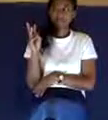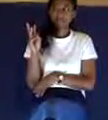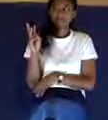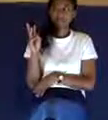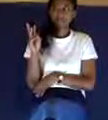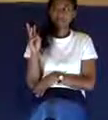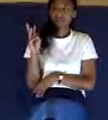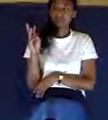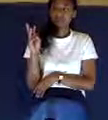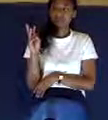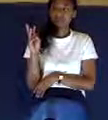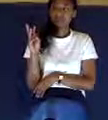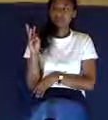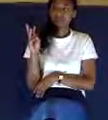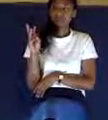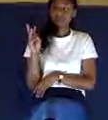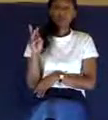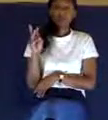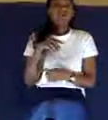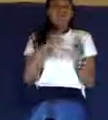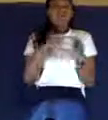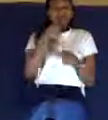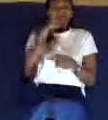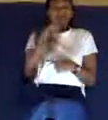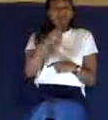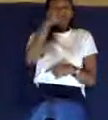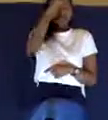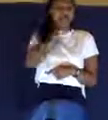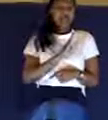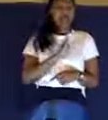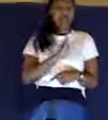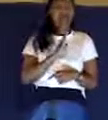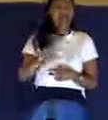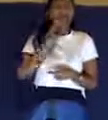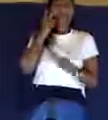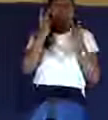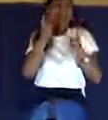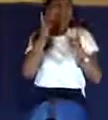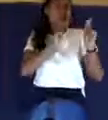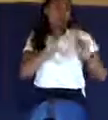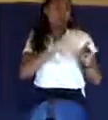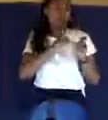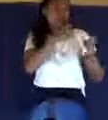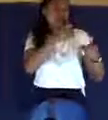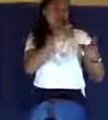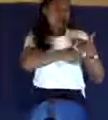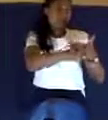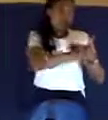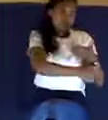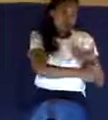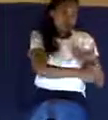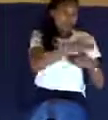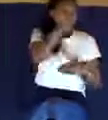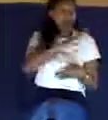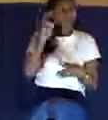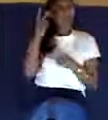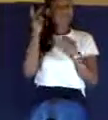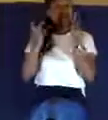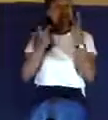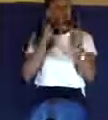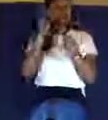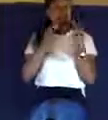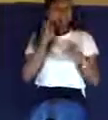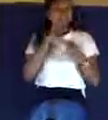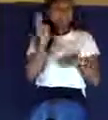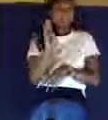visited his people in giving them bread. This is kind of prophetic. Here's Bethlehem. God visits Bethlehem by sending them